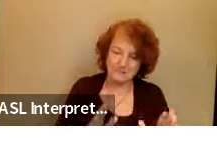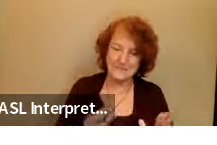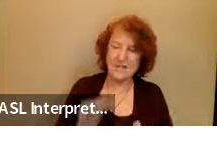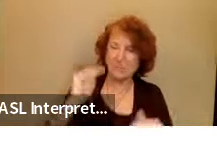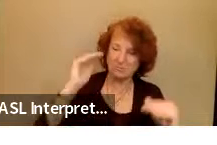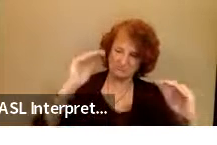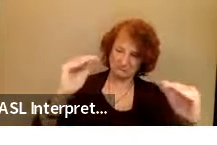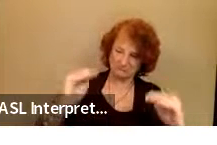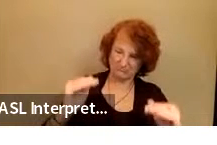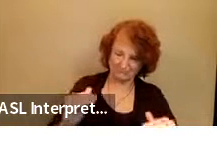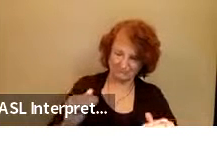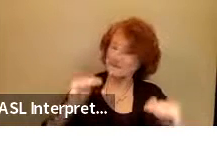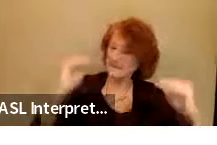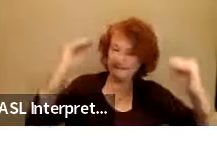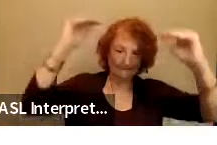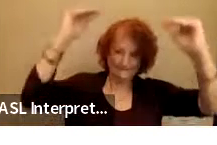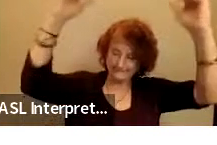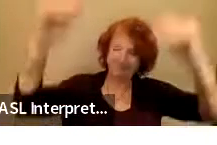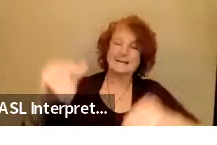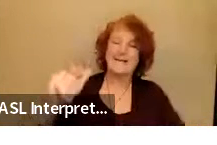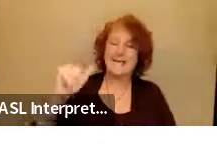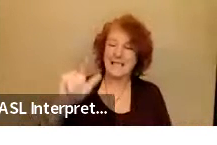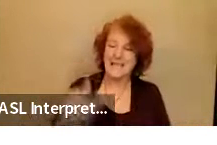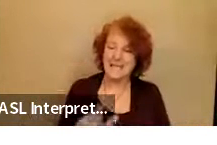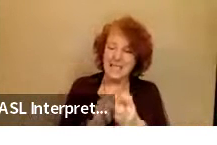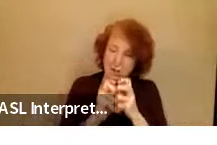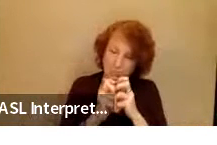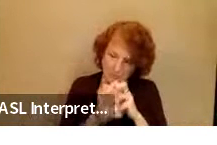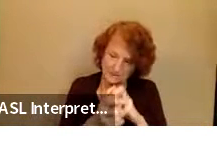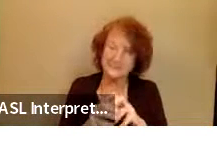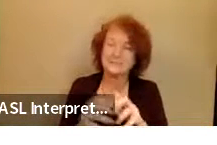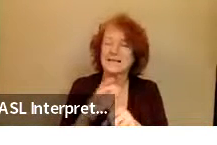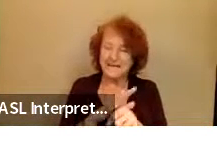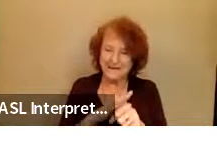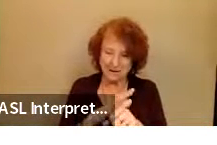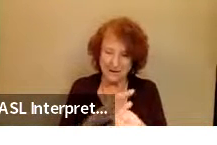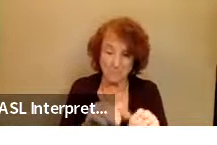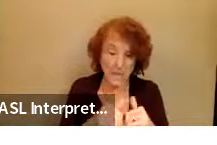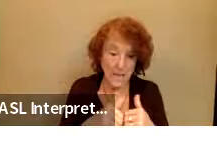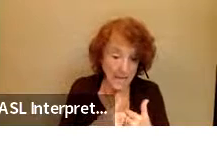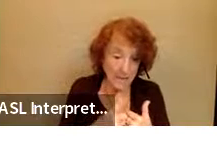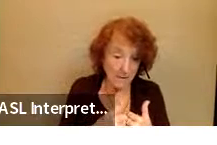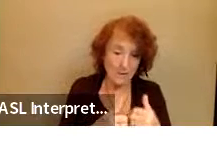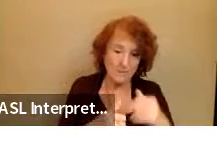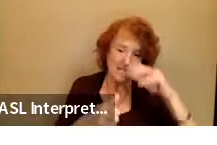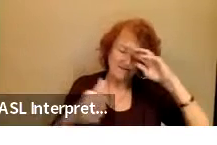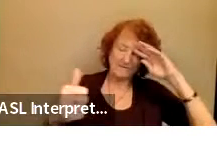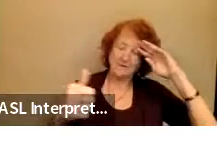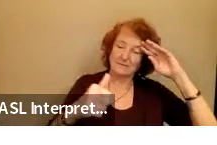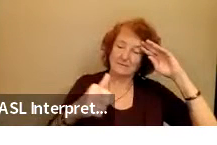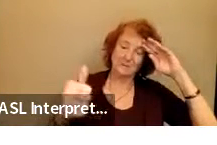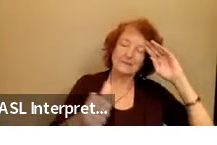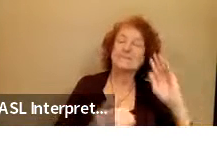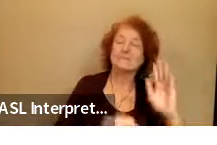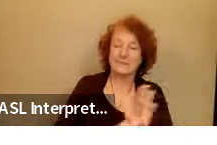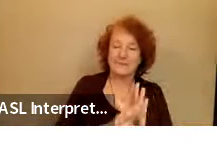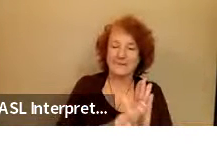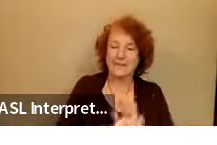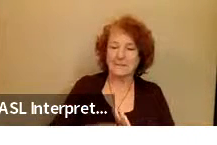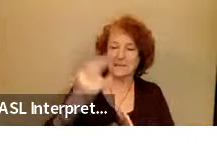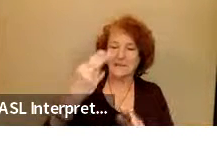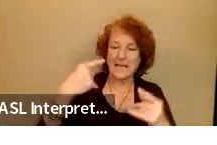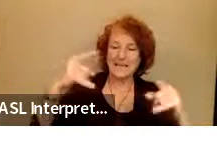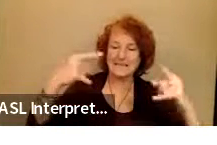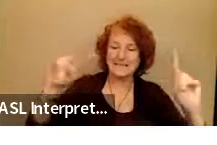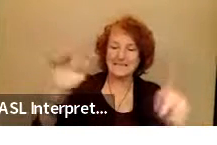do this through town center zoning in commercial corridors and transit-oriented development in highly accessible areas.